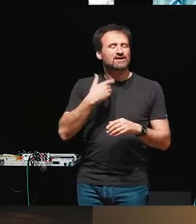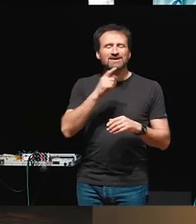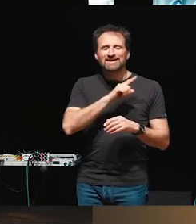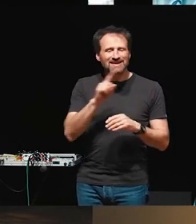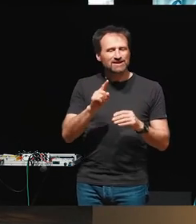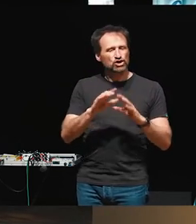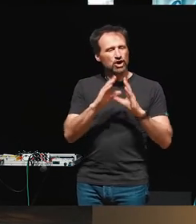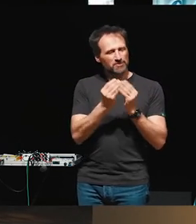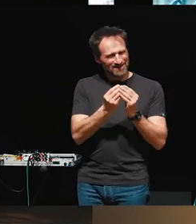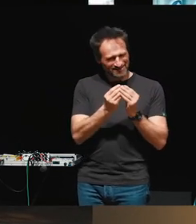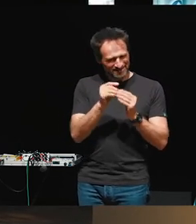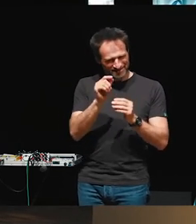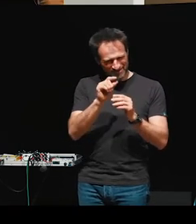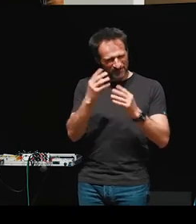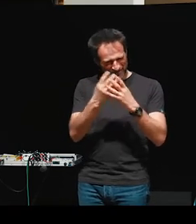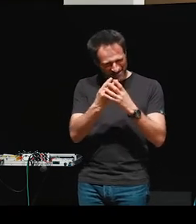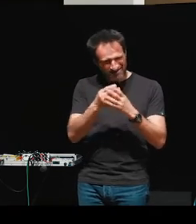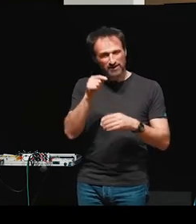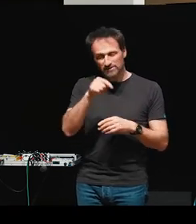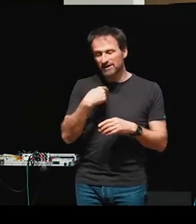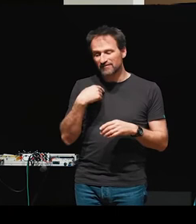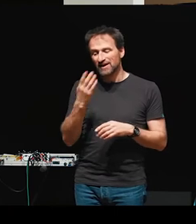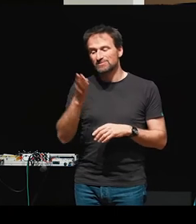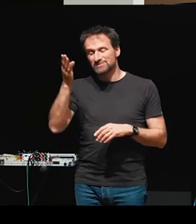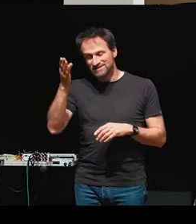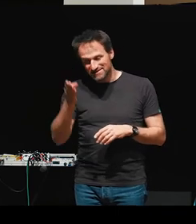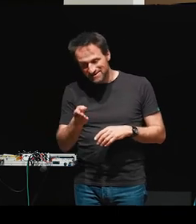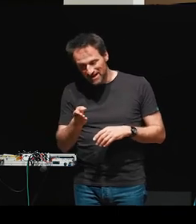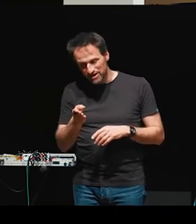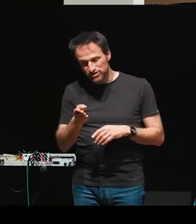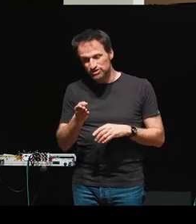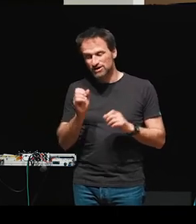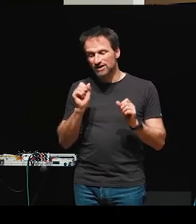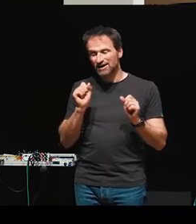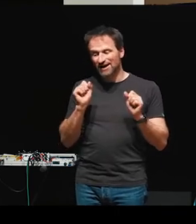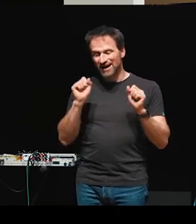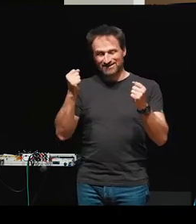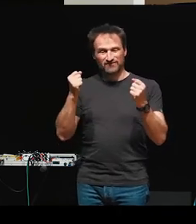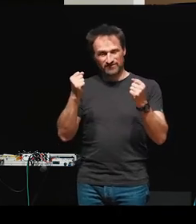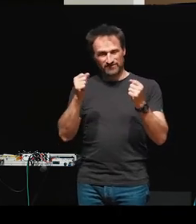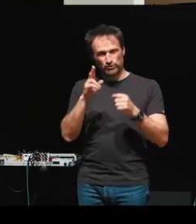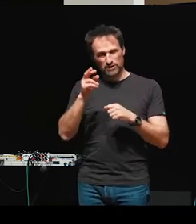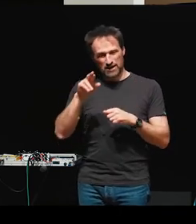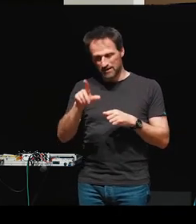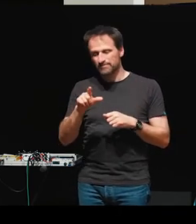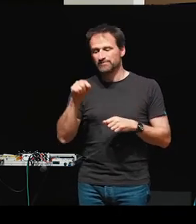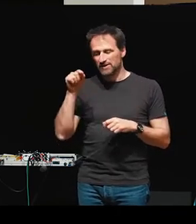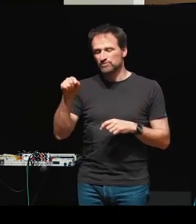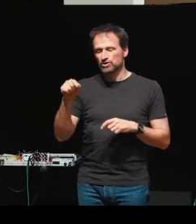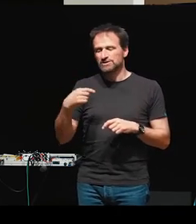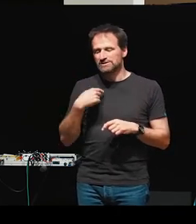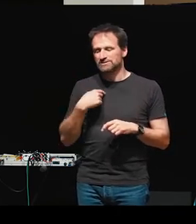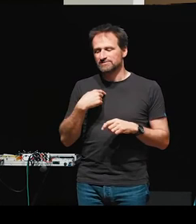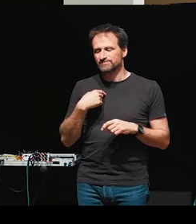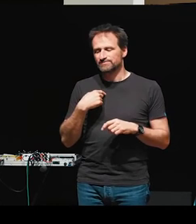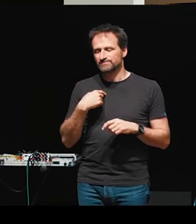was in the slash active URL. This is something that perhaps could have been pretty hard